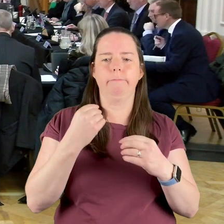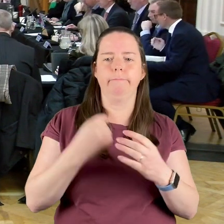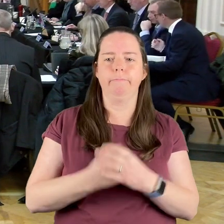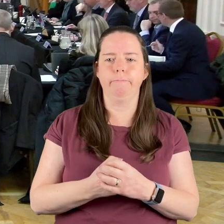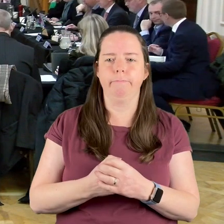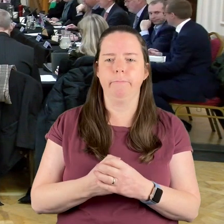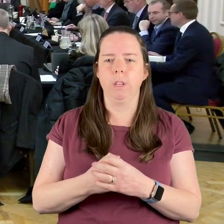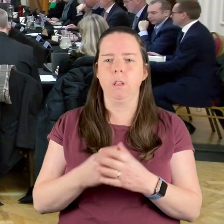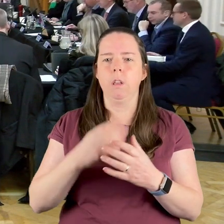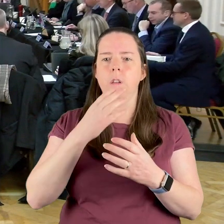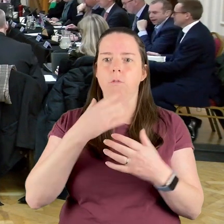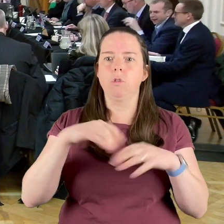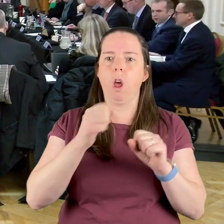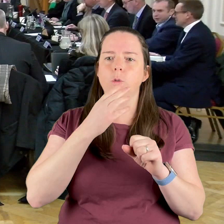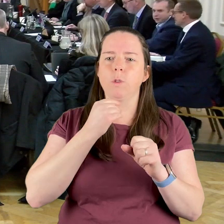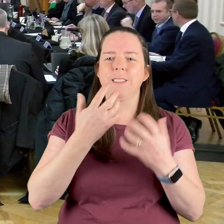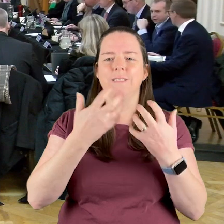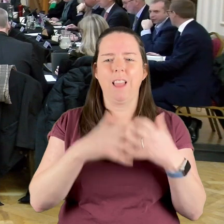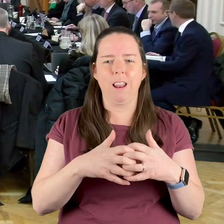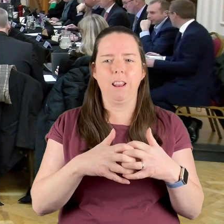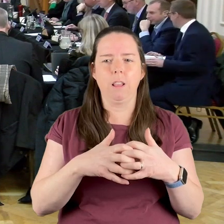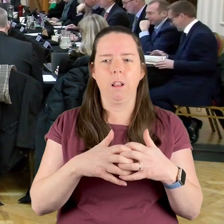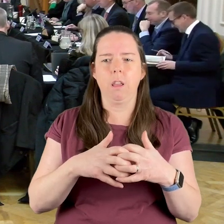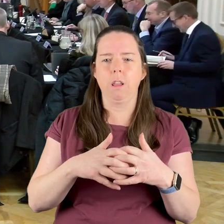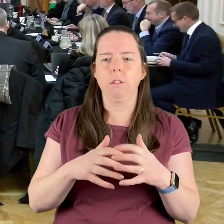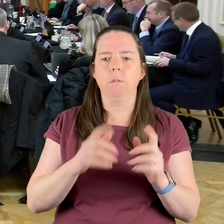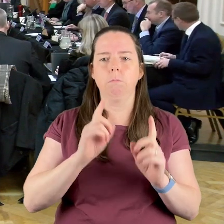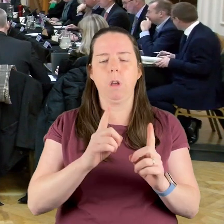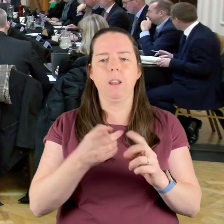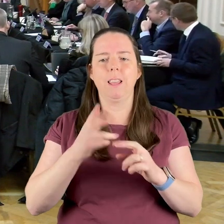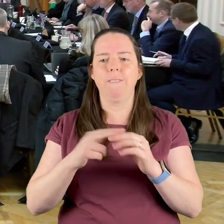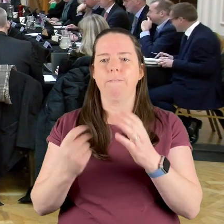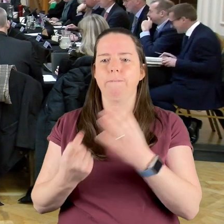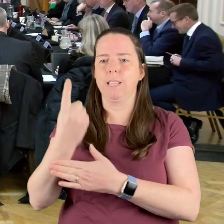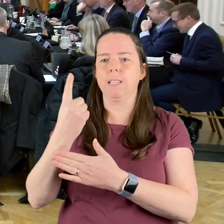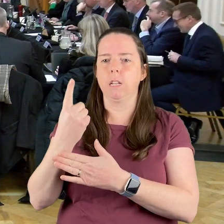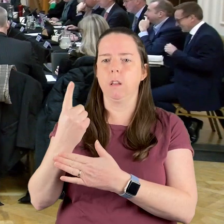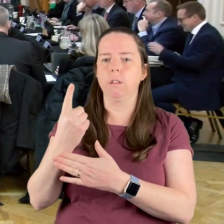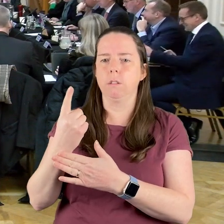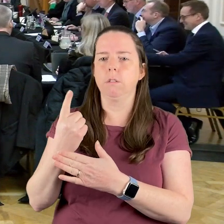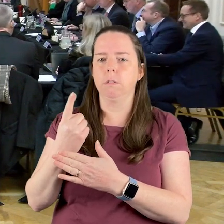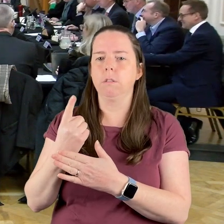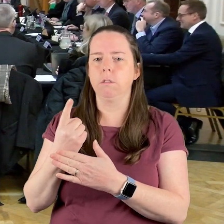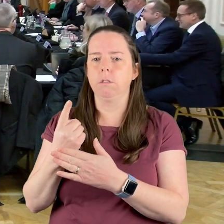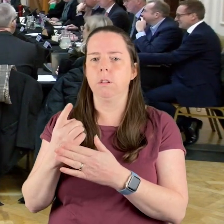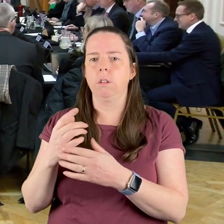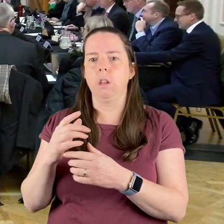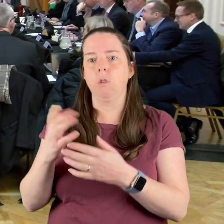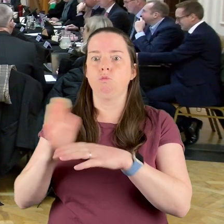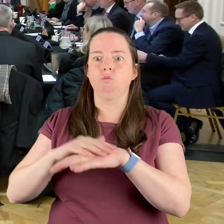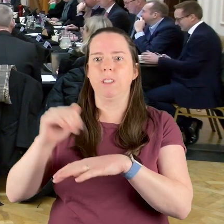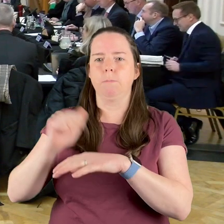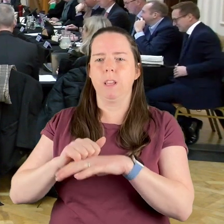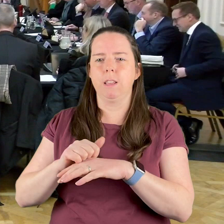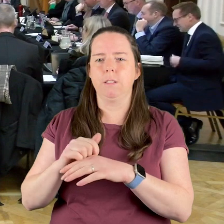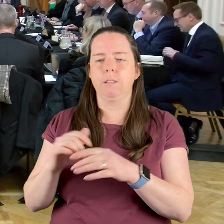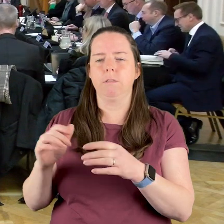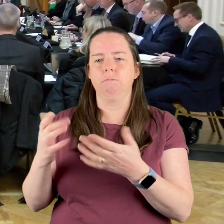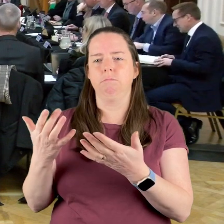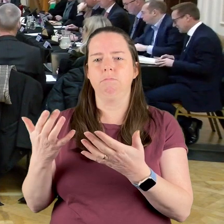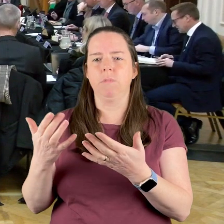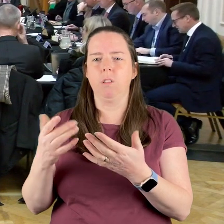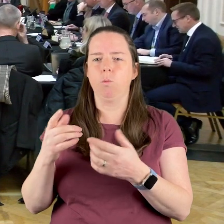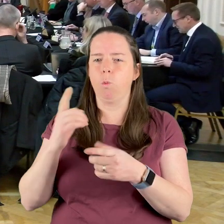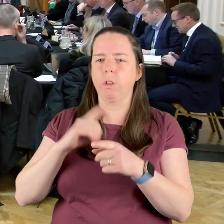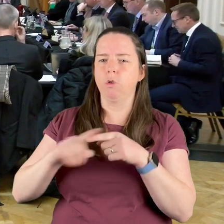and also do immediate learning as soon as possible. We have started using it technically. If we did have a